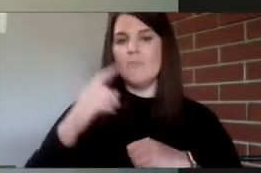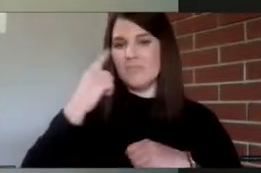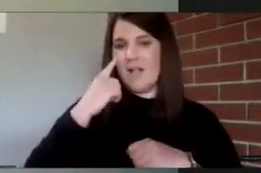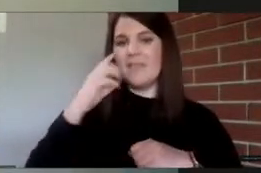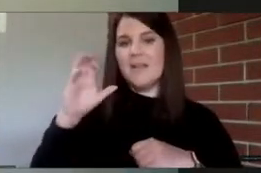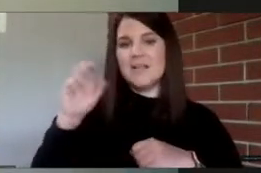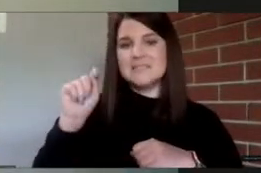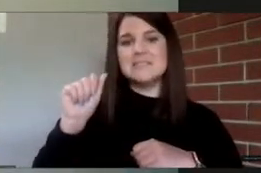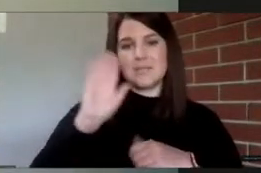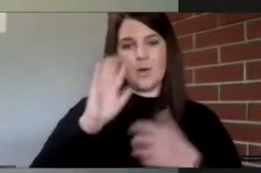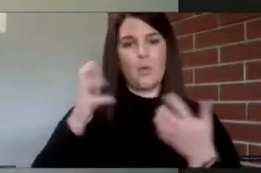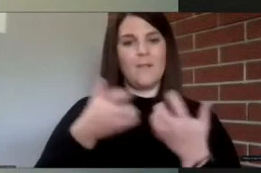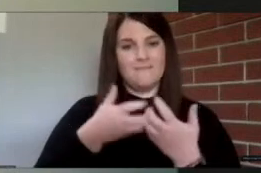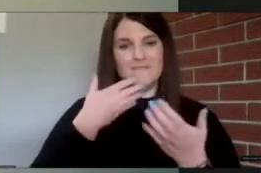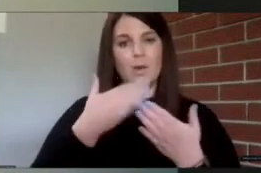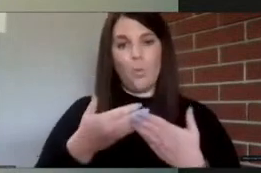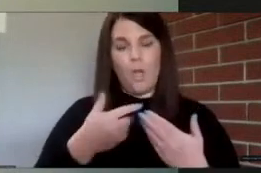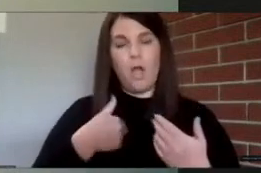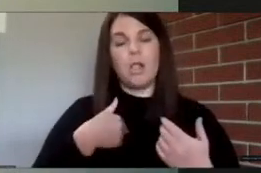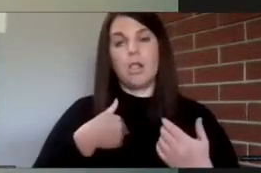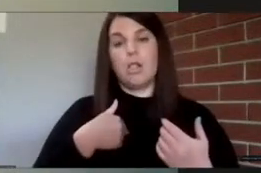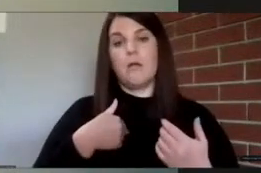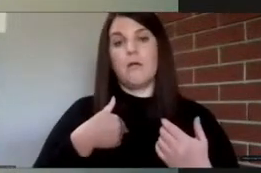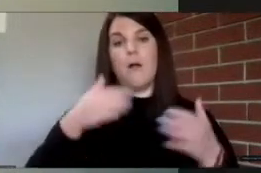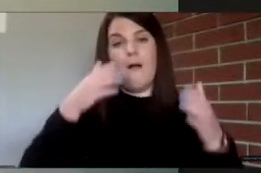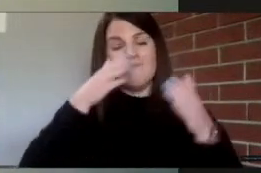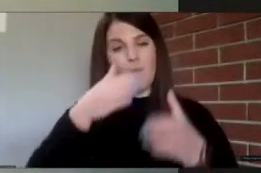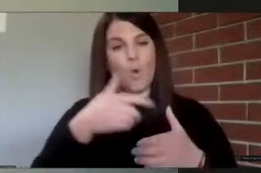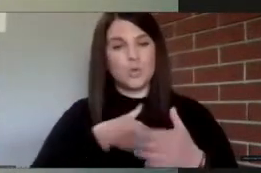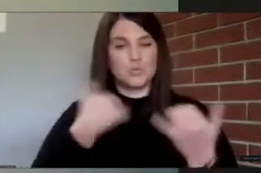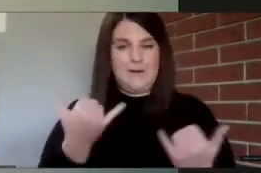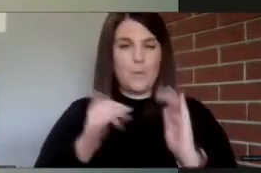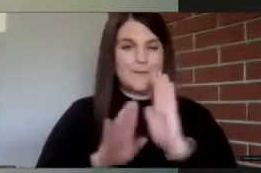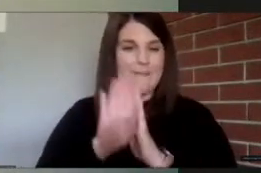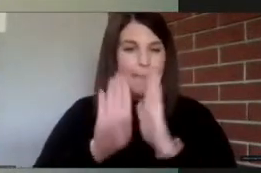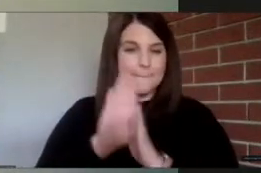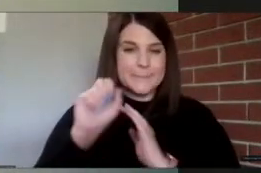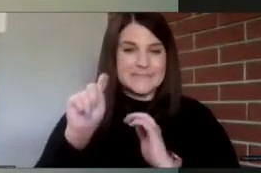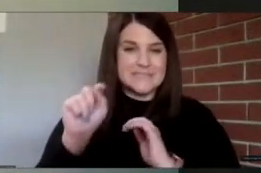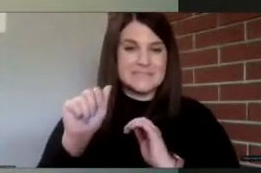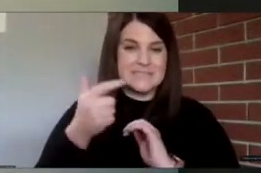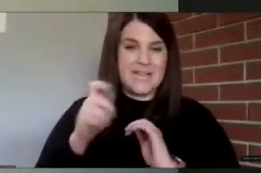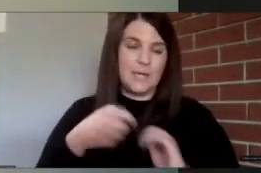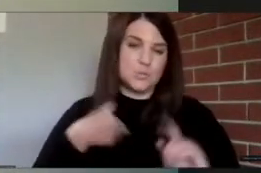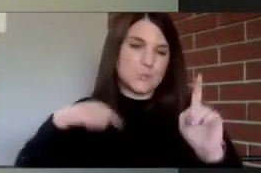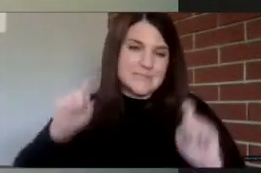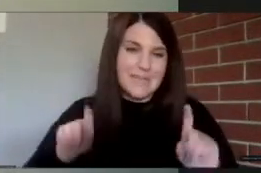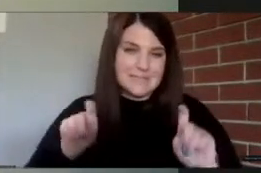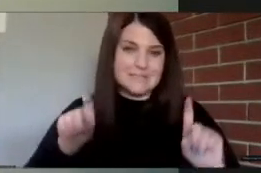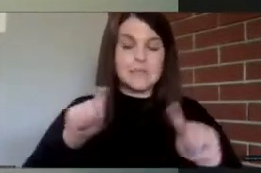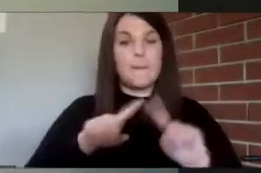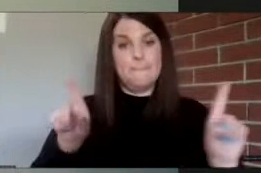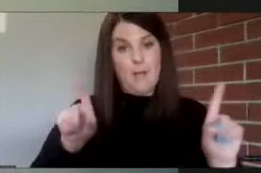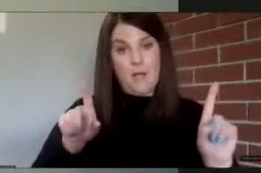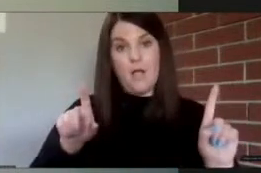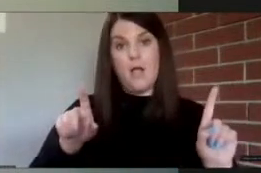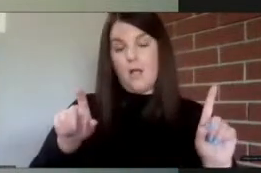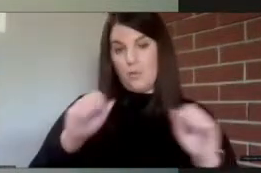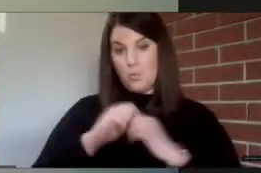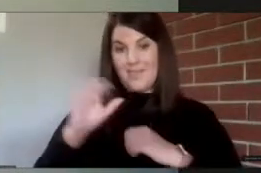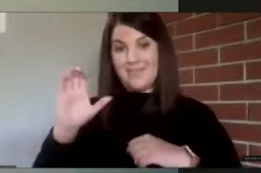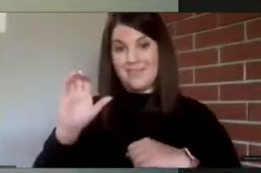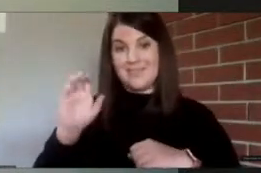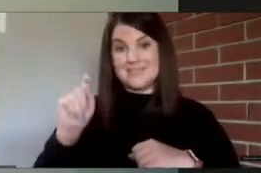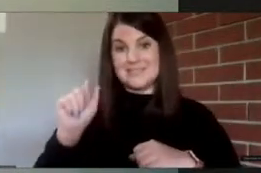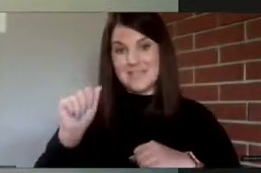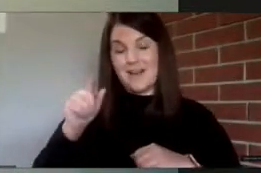in this regard. I would say Focus, we're at a more developmental stage in terms of testing that question. But certainly with CETA,